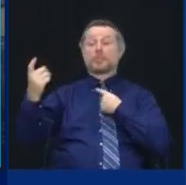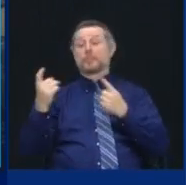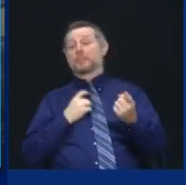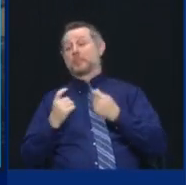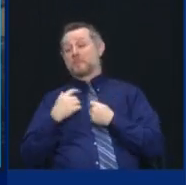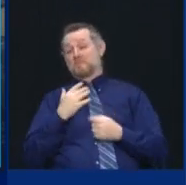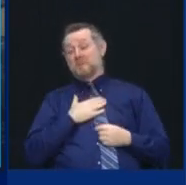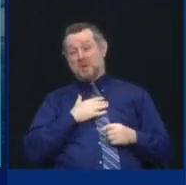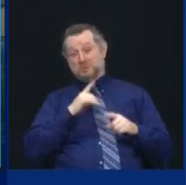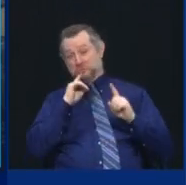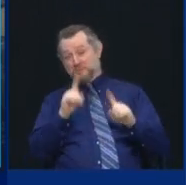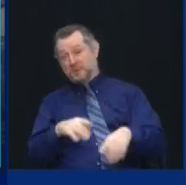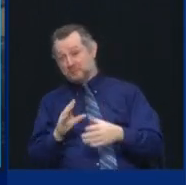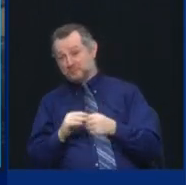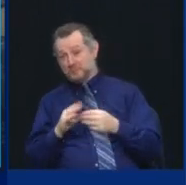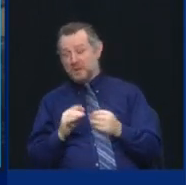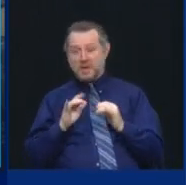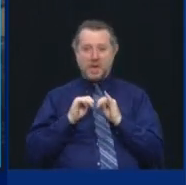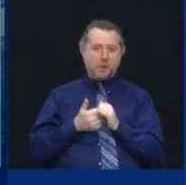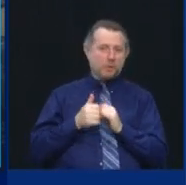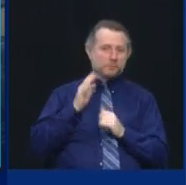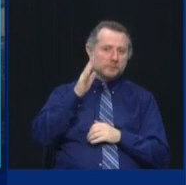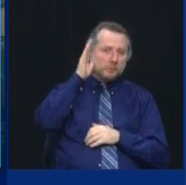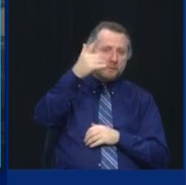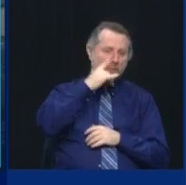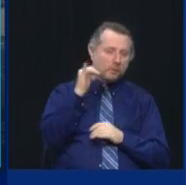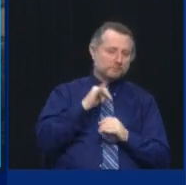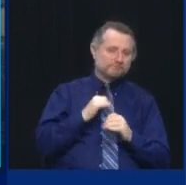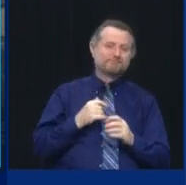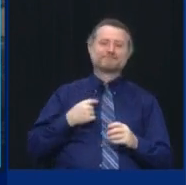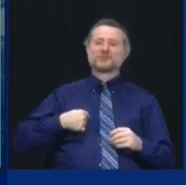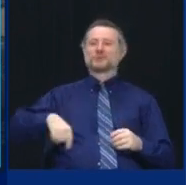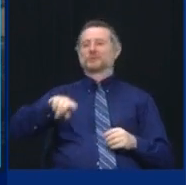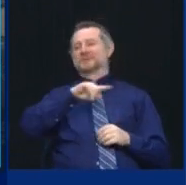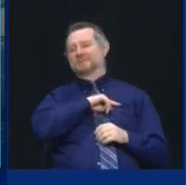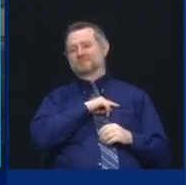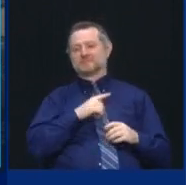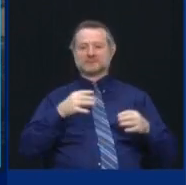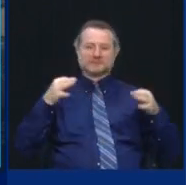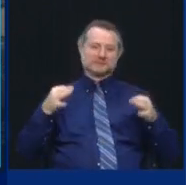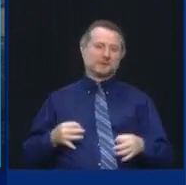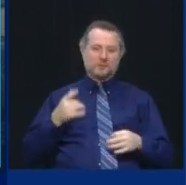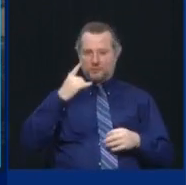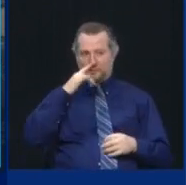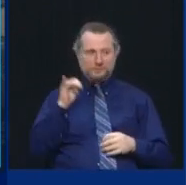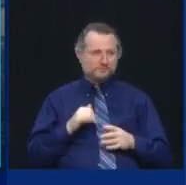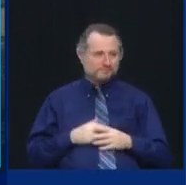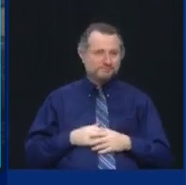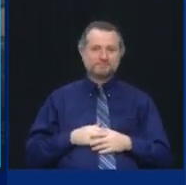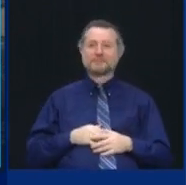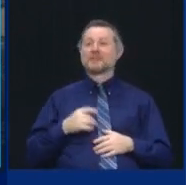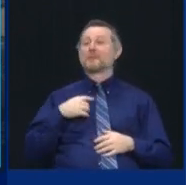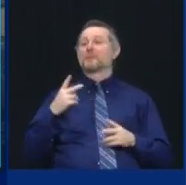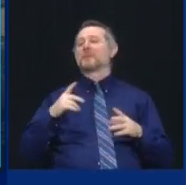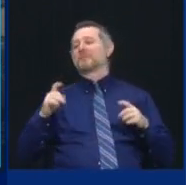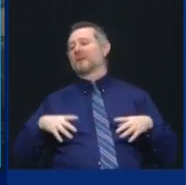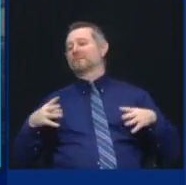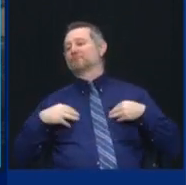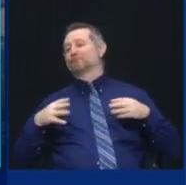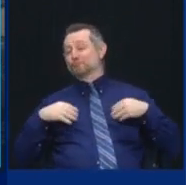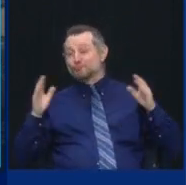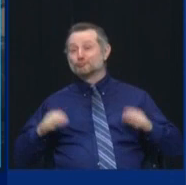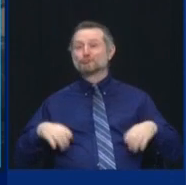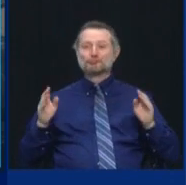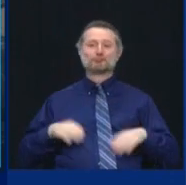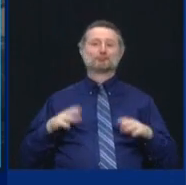We determine what New York is going to be like. There's no pre-written